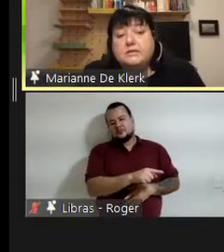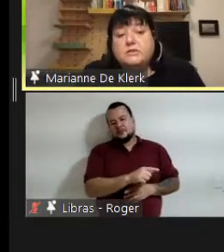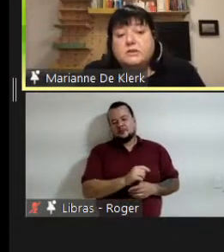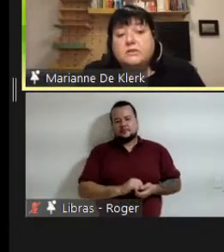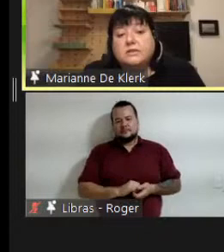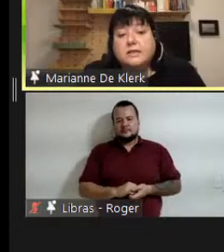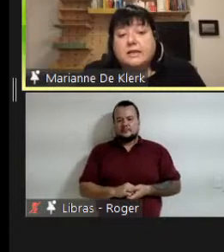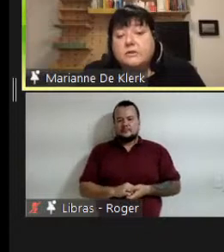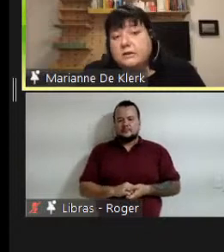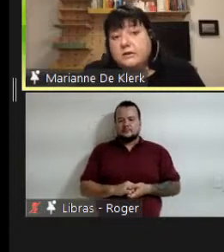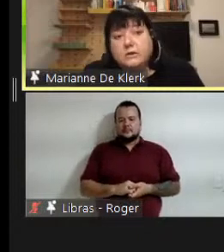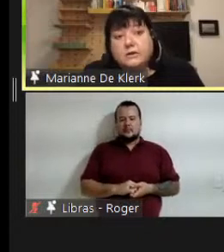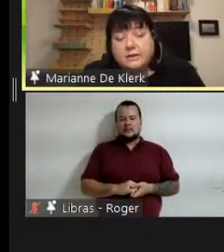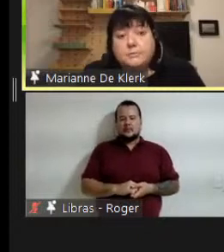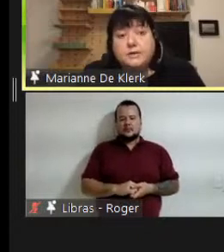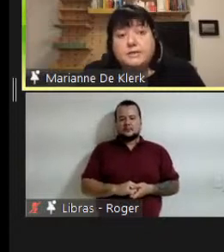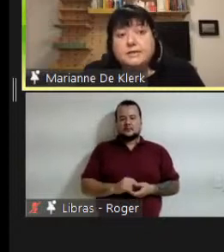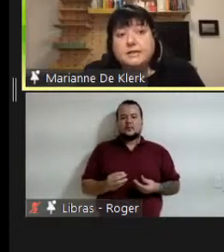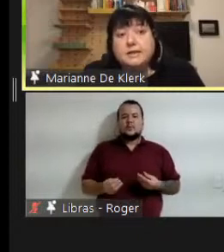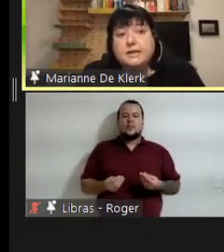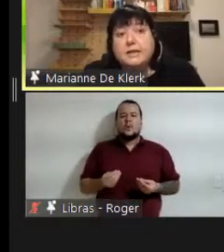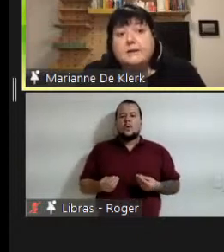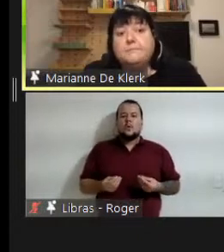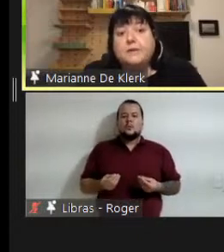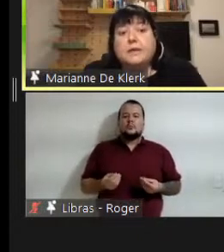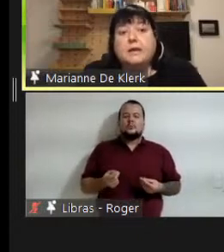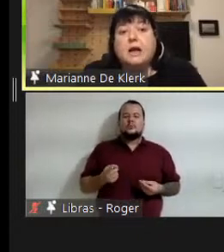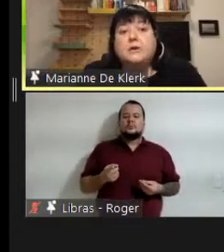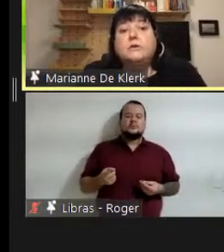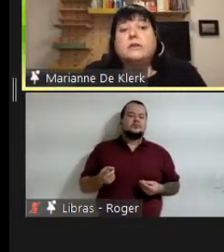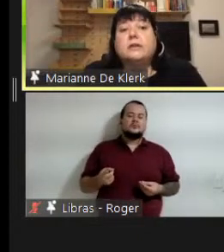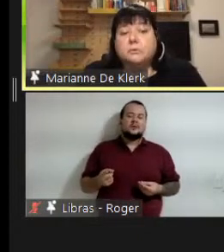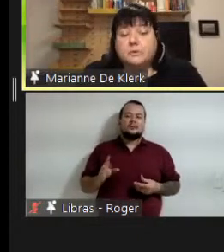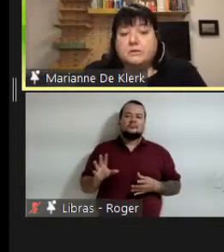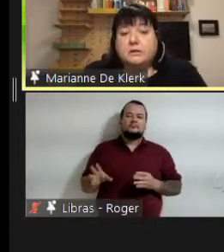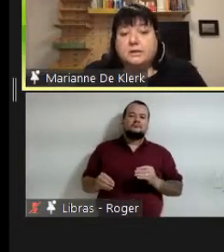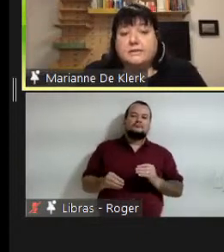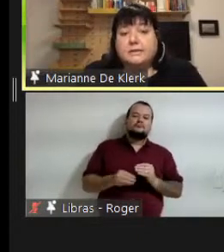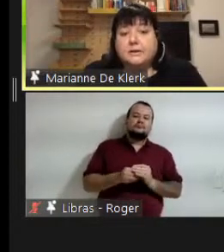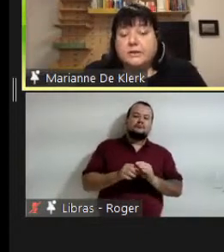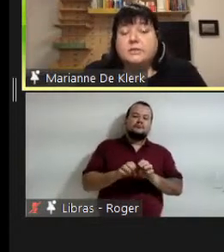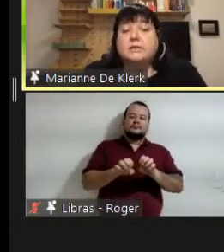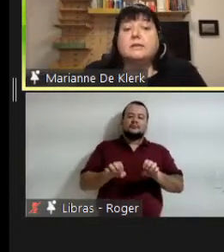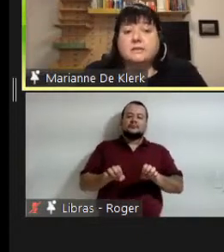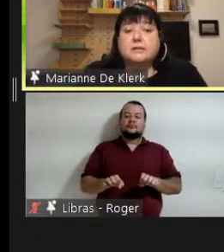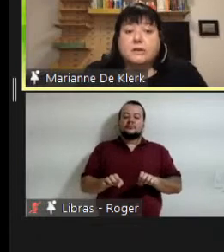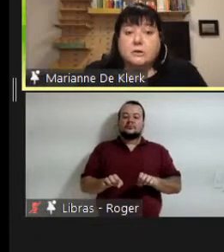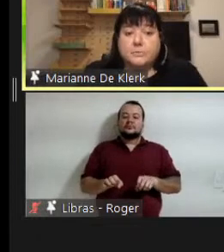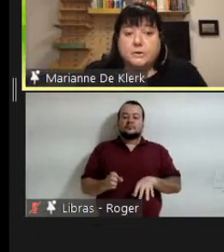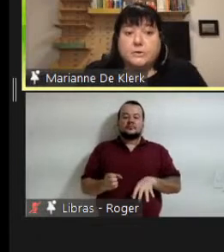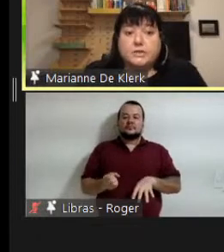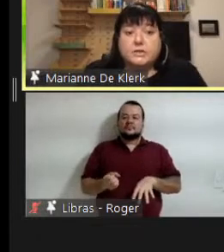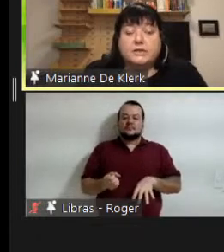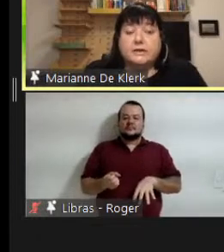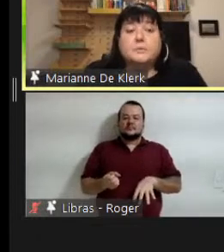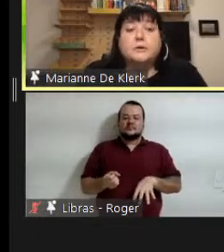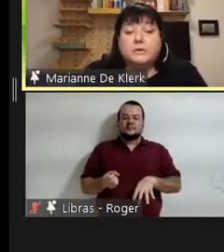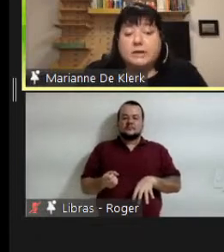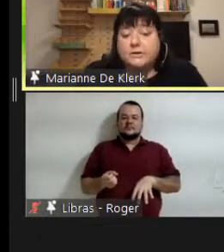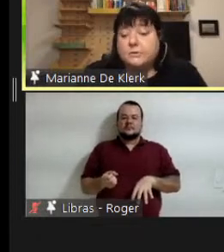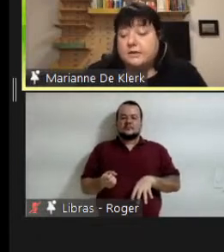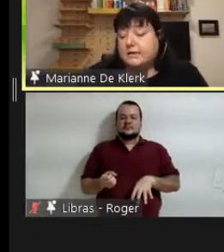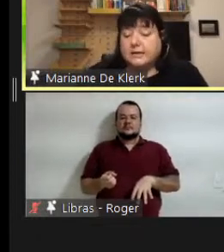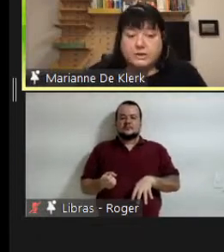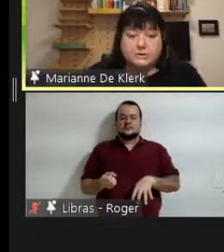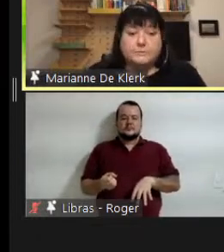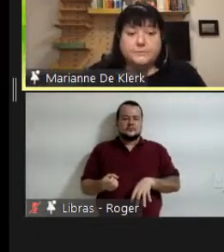incorporate these structures into the new contemporary city, and how do you deal with this contested heritage? And it is still an open question, and I'm going to leave